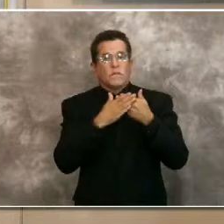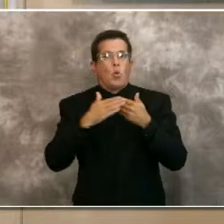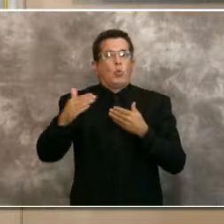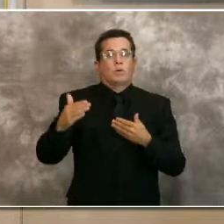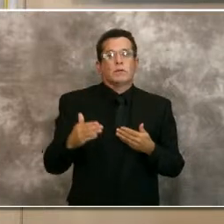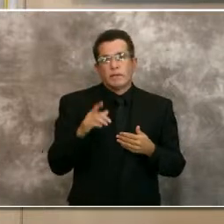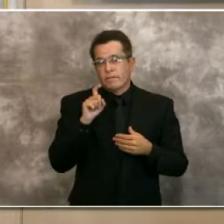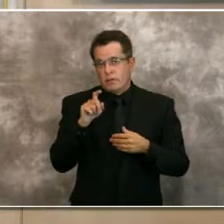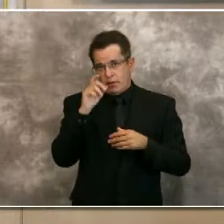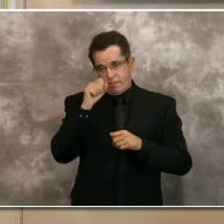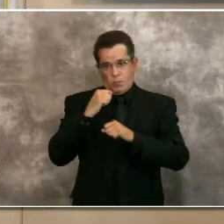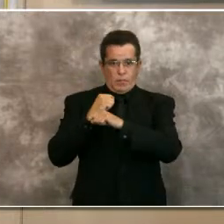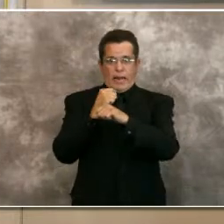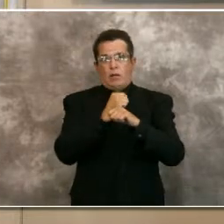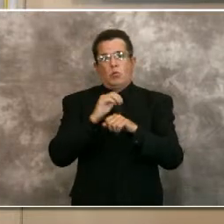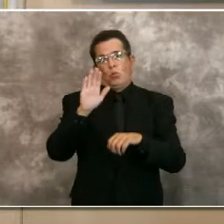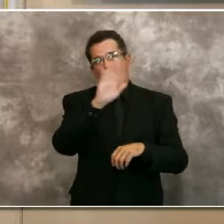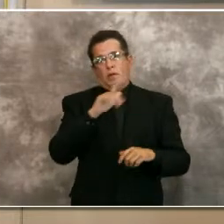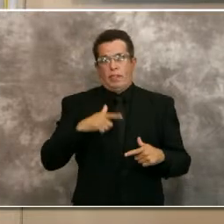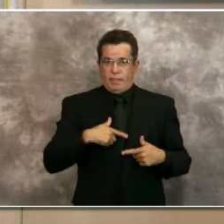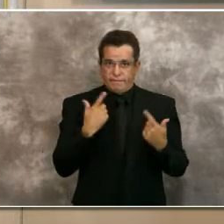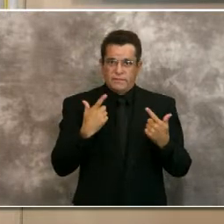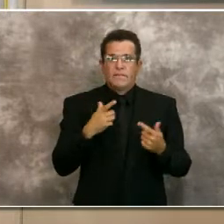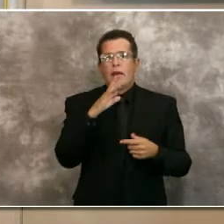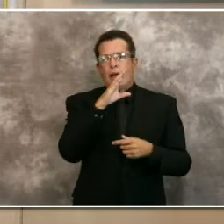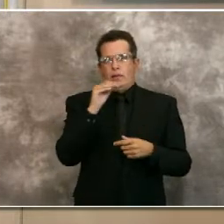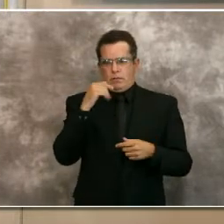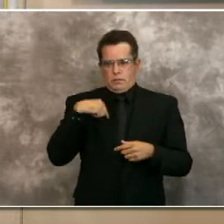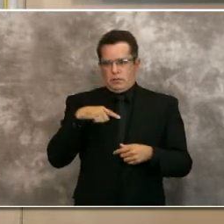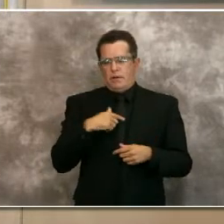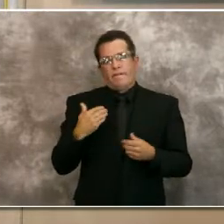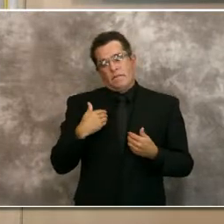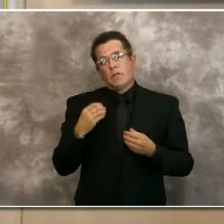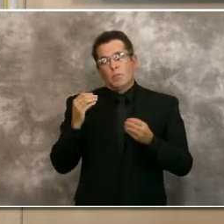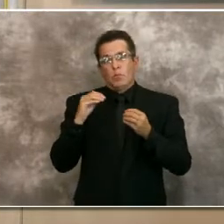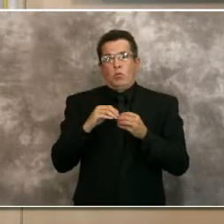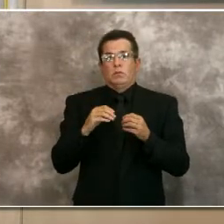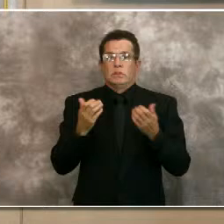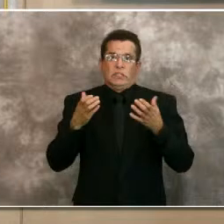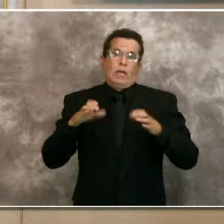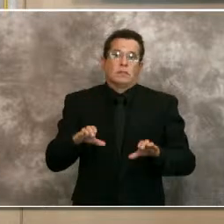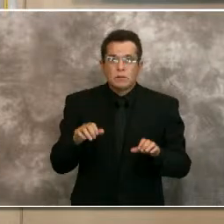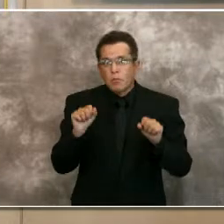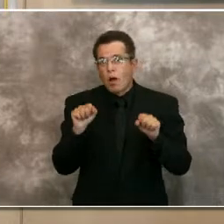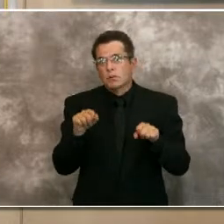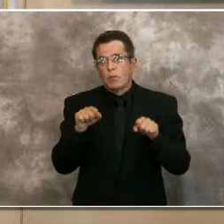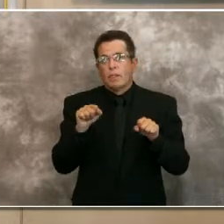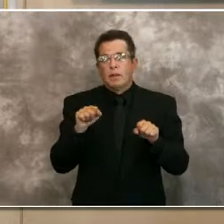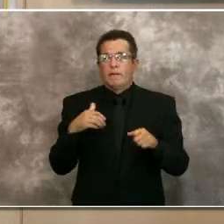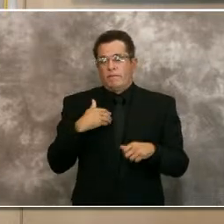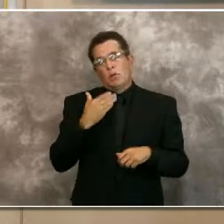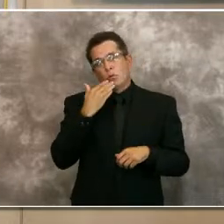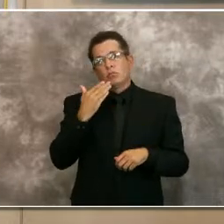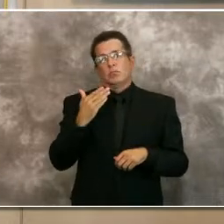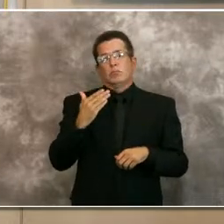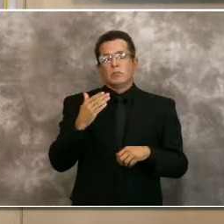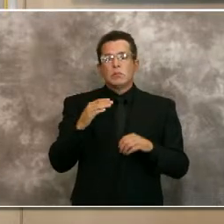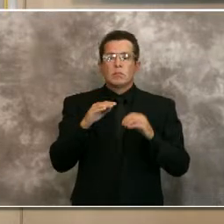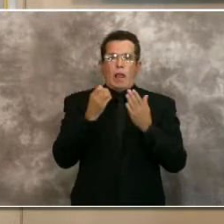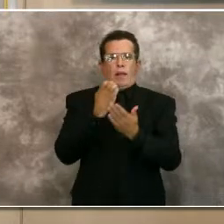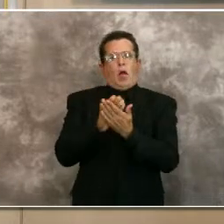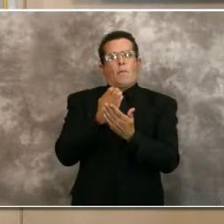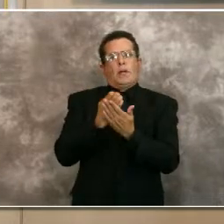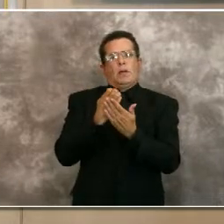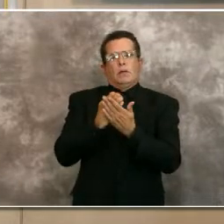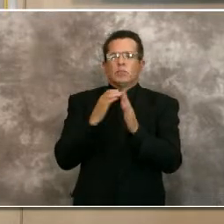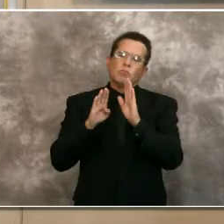will not only protect life, but this will protect our ability and give us the strongest possible chance to have a smooth and steady